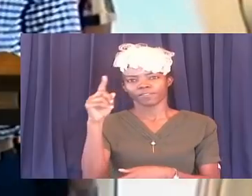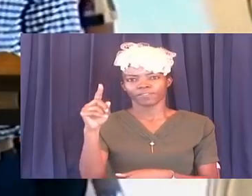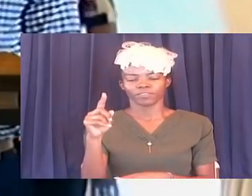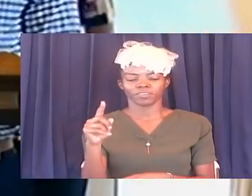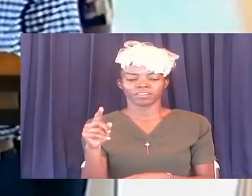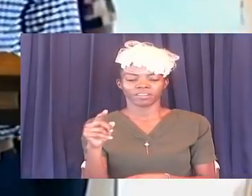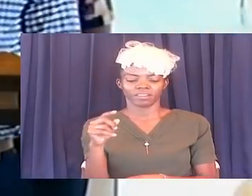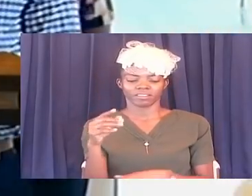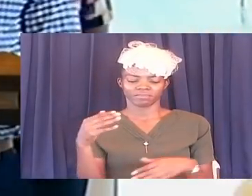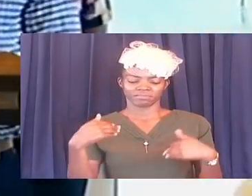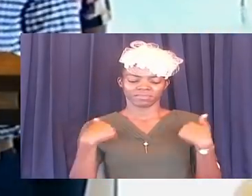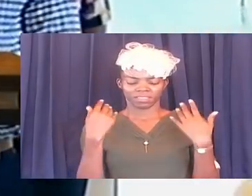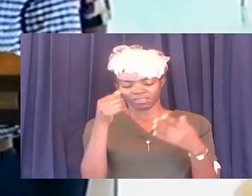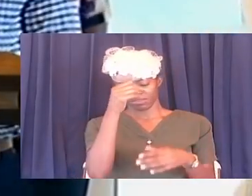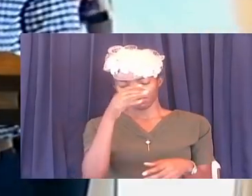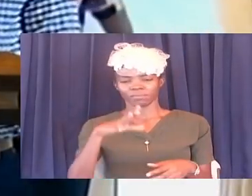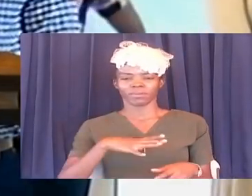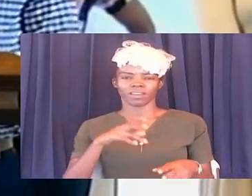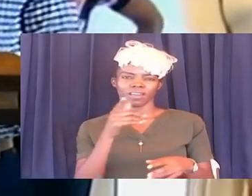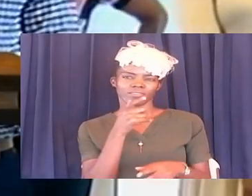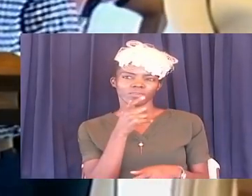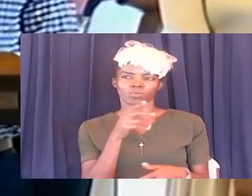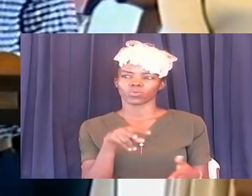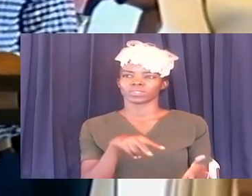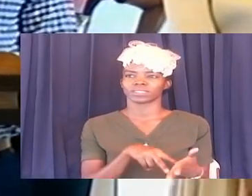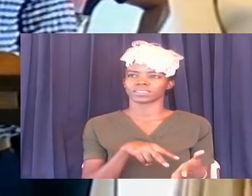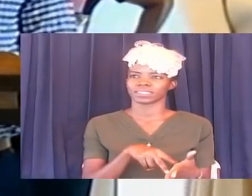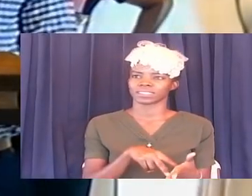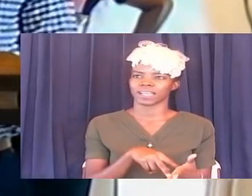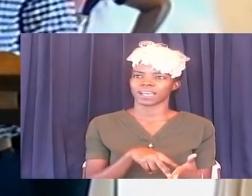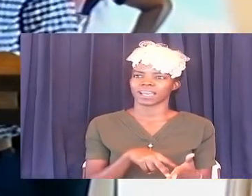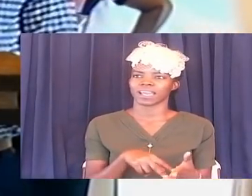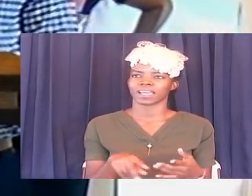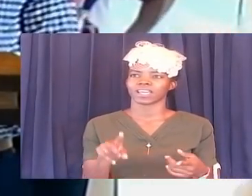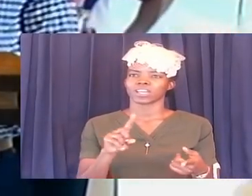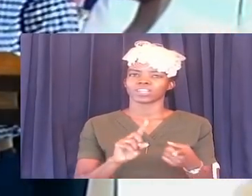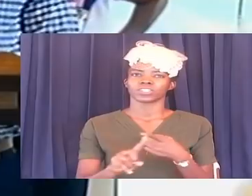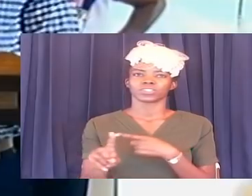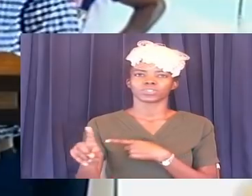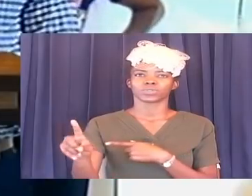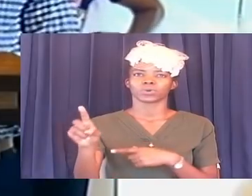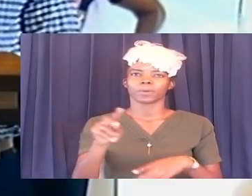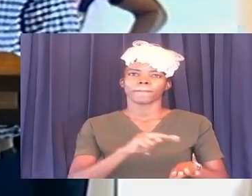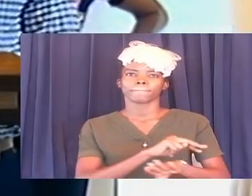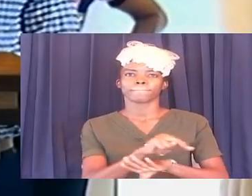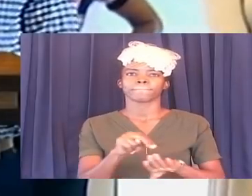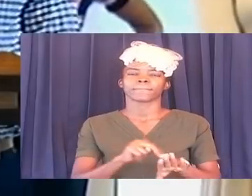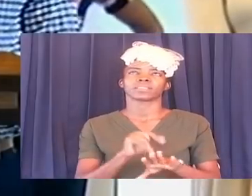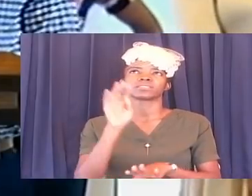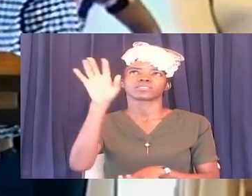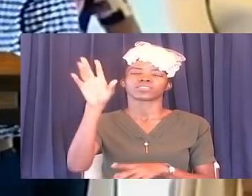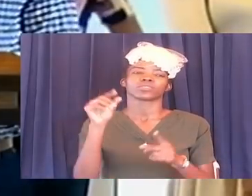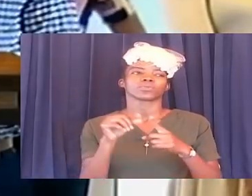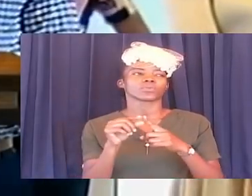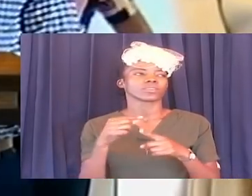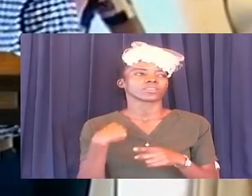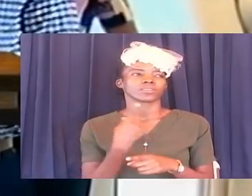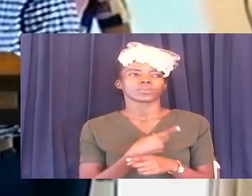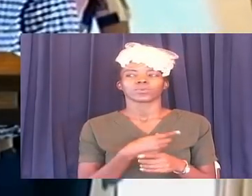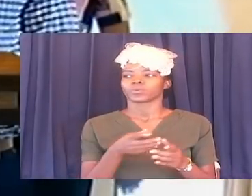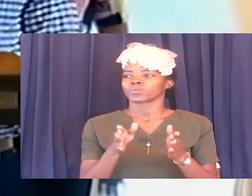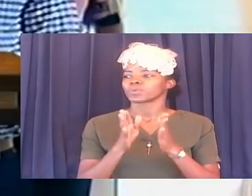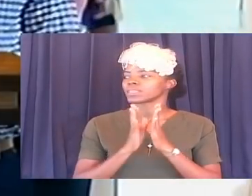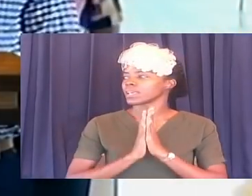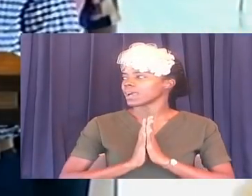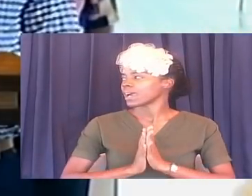that will stand, great God, to present your word. He stands between heaven and us. We ask, mighty God, that you